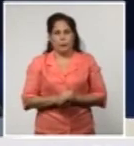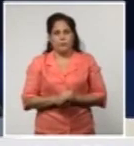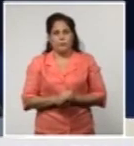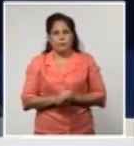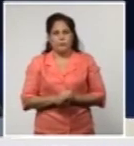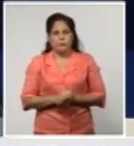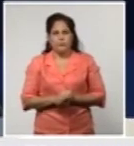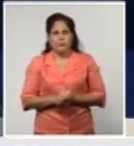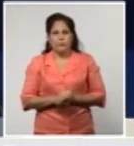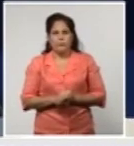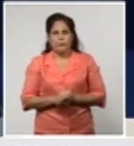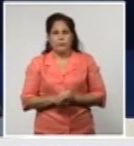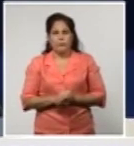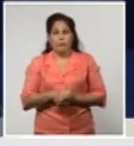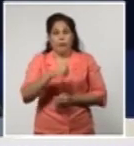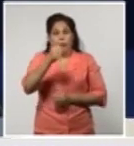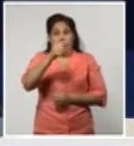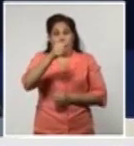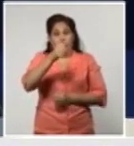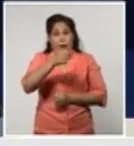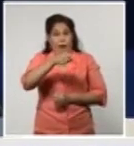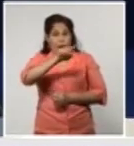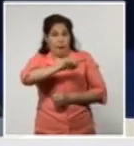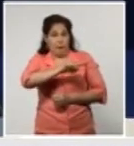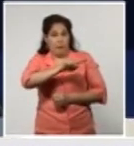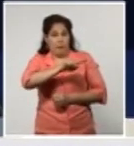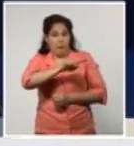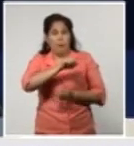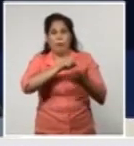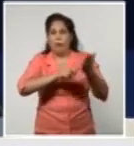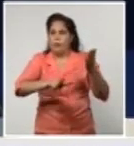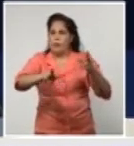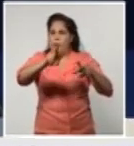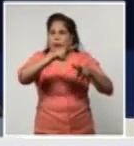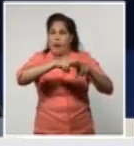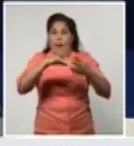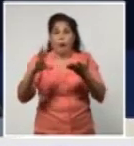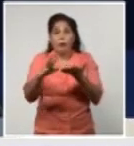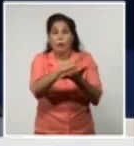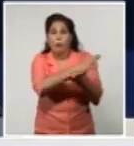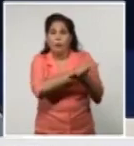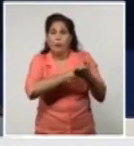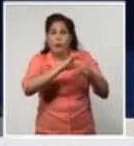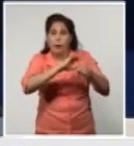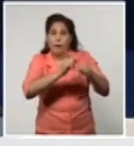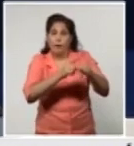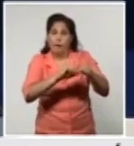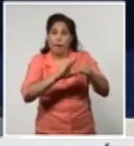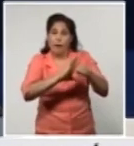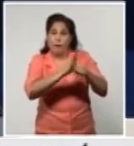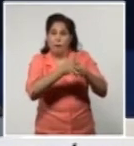of which 231 of them have been discharged. That is